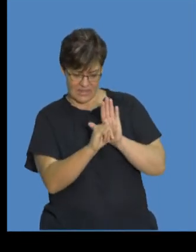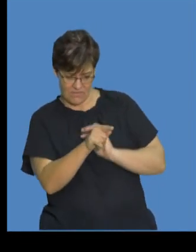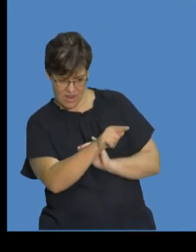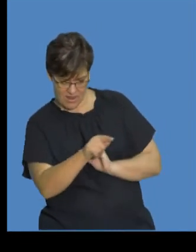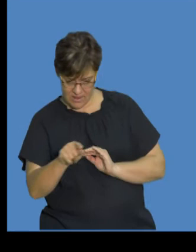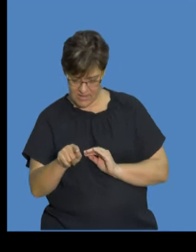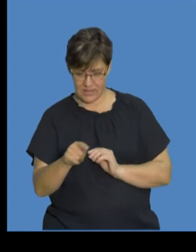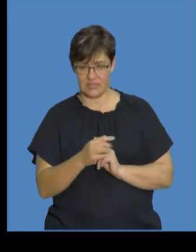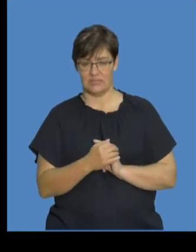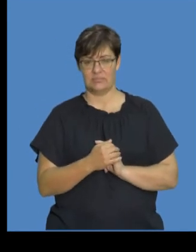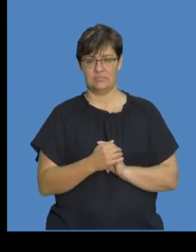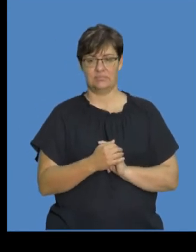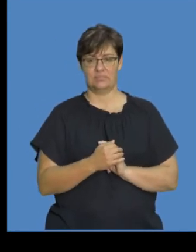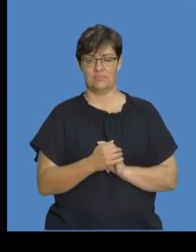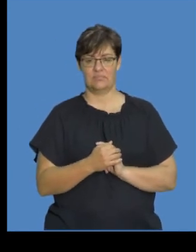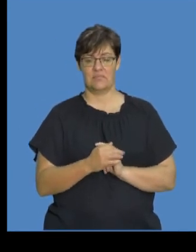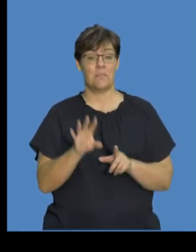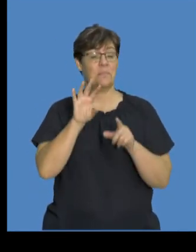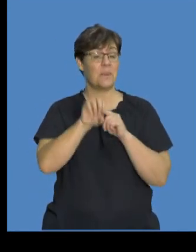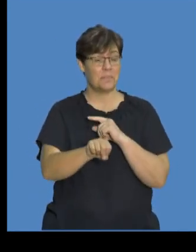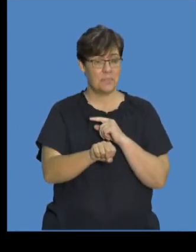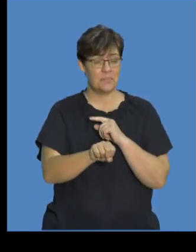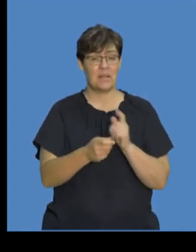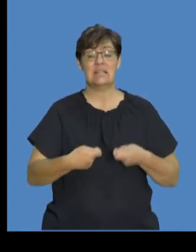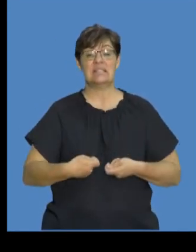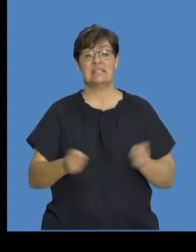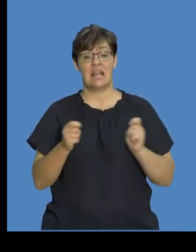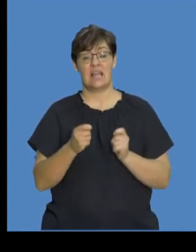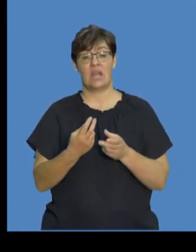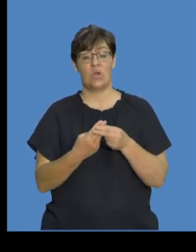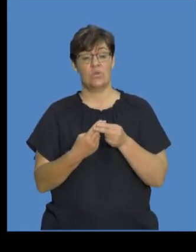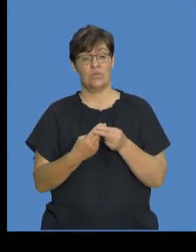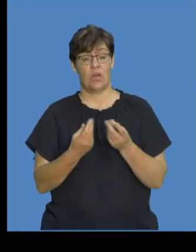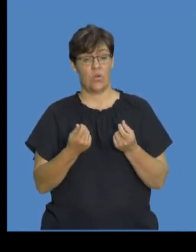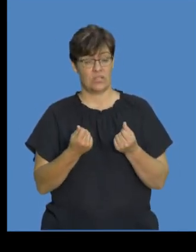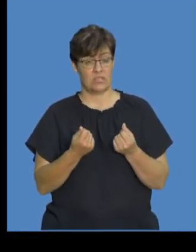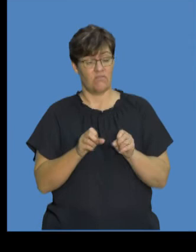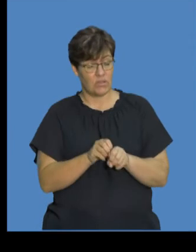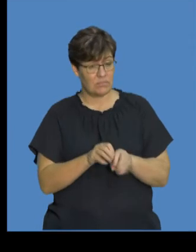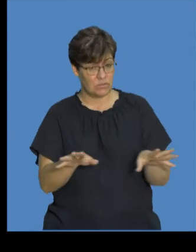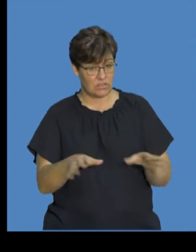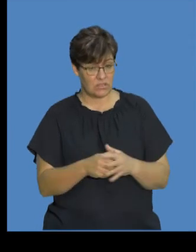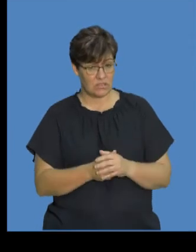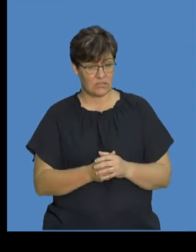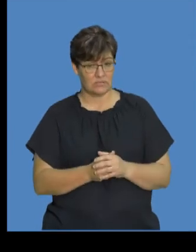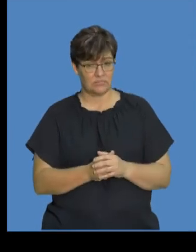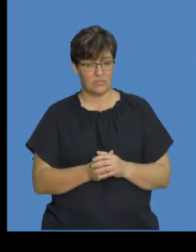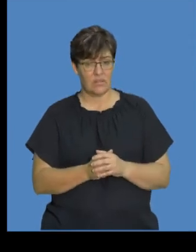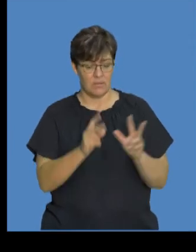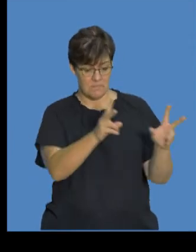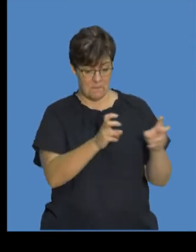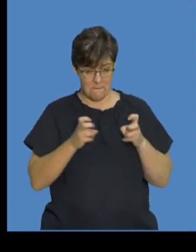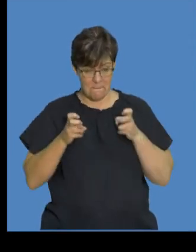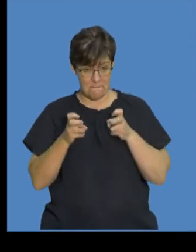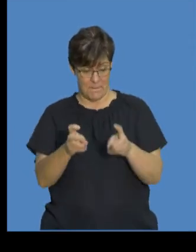and identify, right? You will find that your selling and unit cost per distribution, you'd